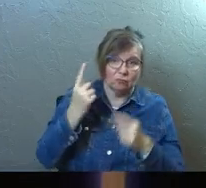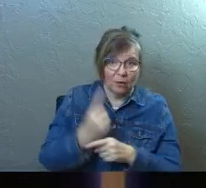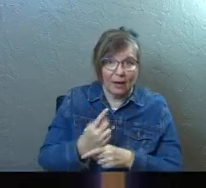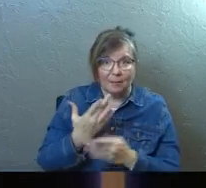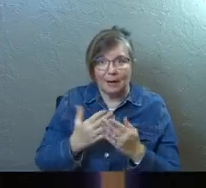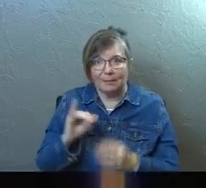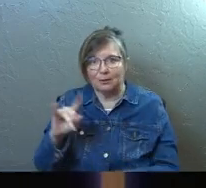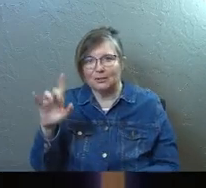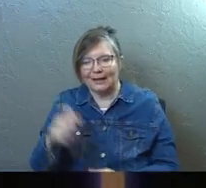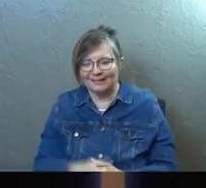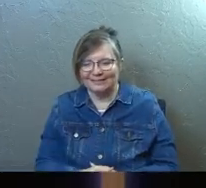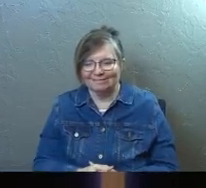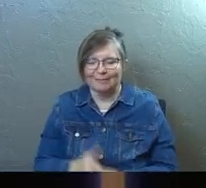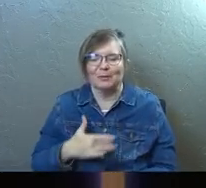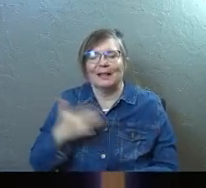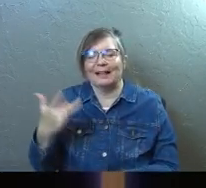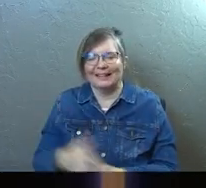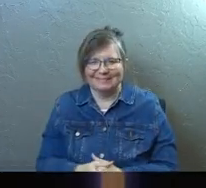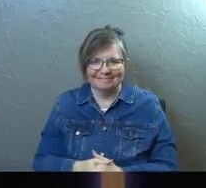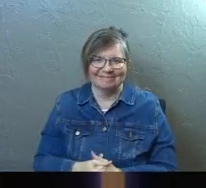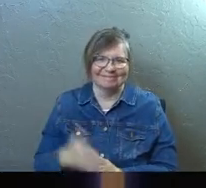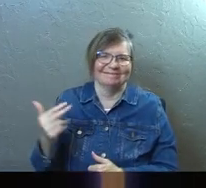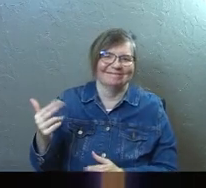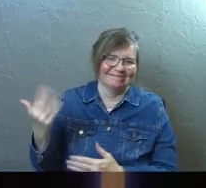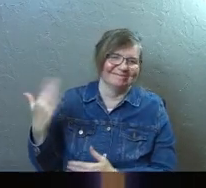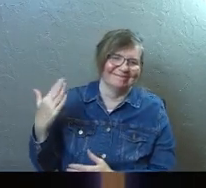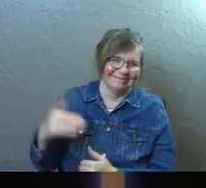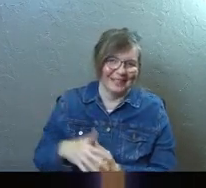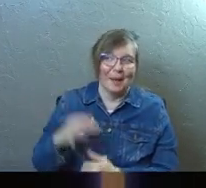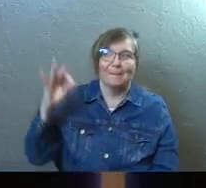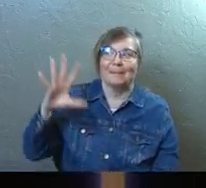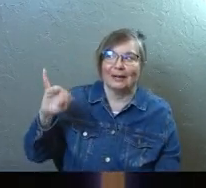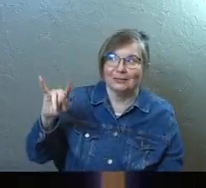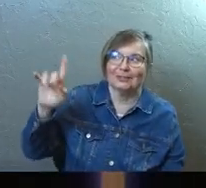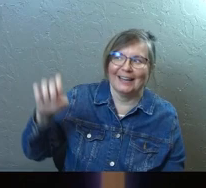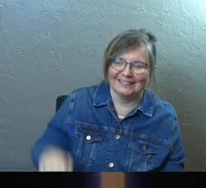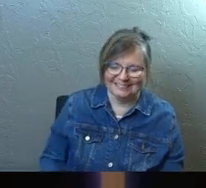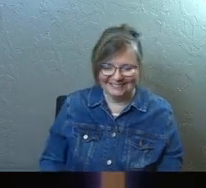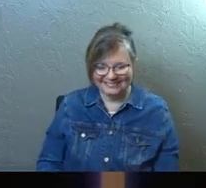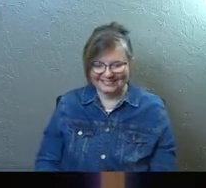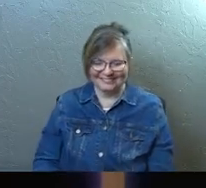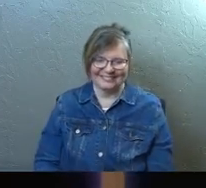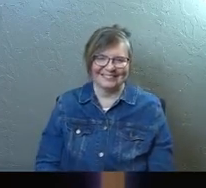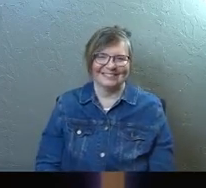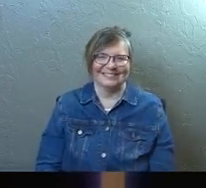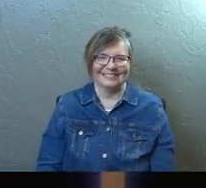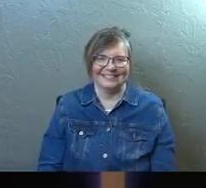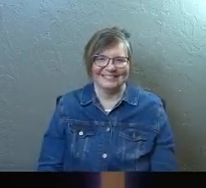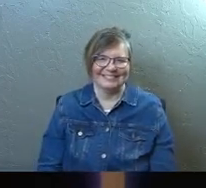Right? Probably Jake, most likely. Pastor Jake.